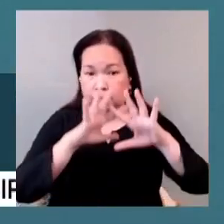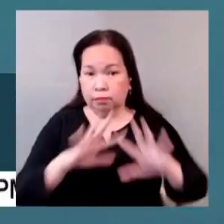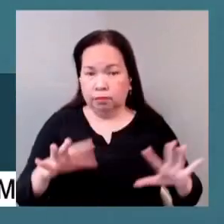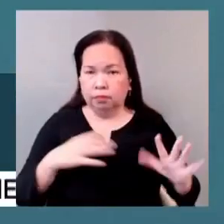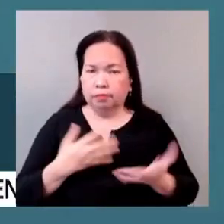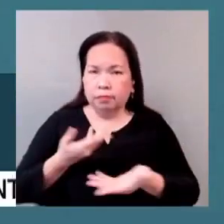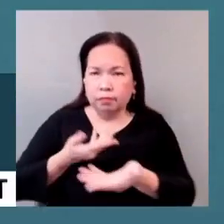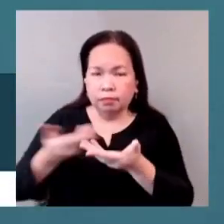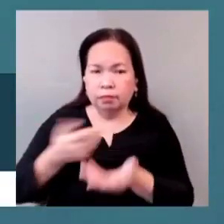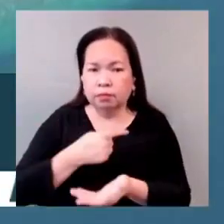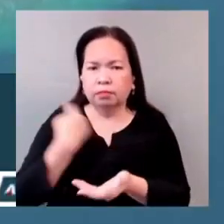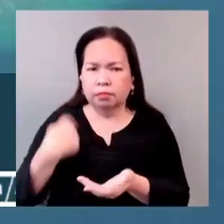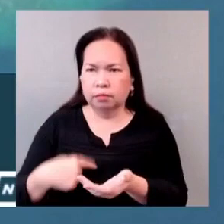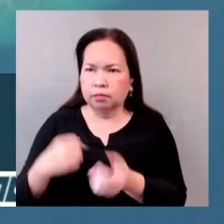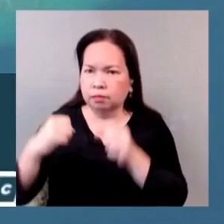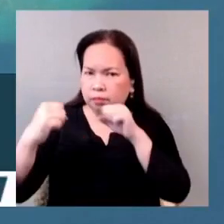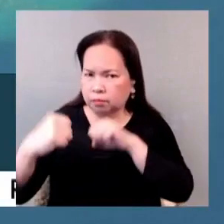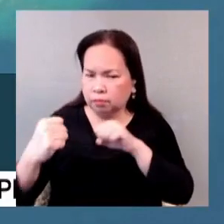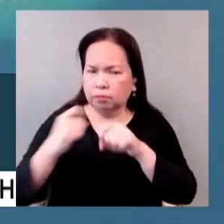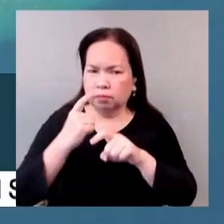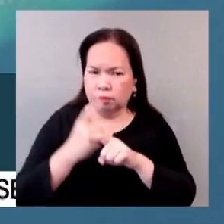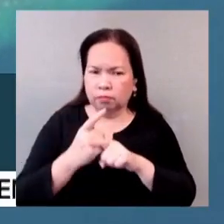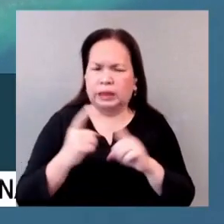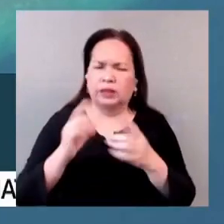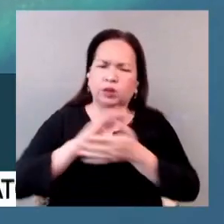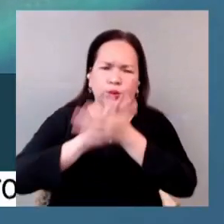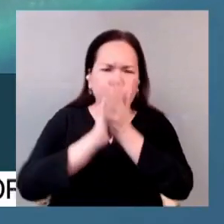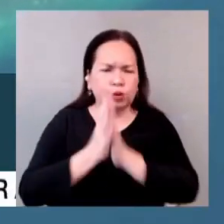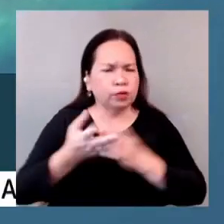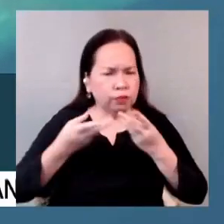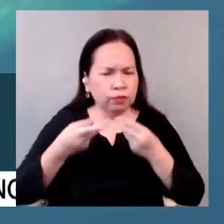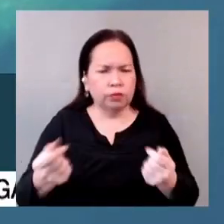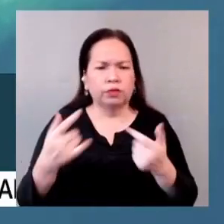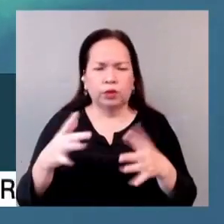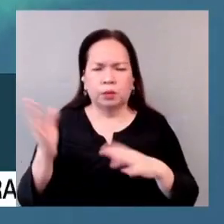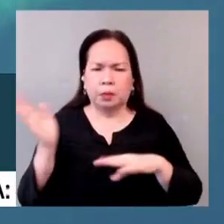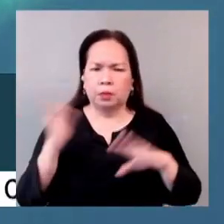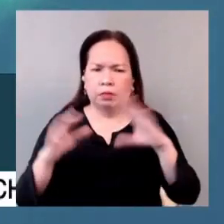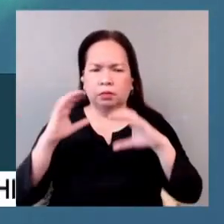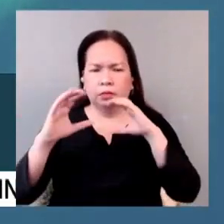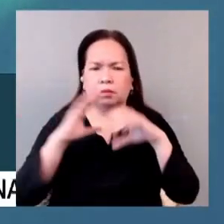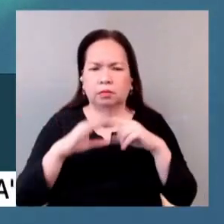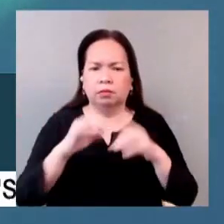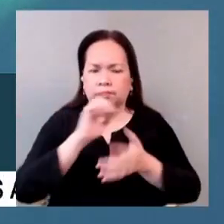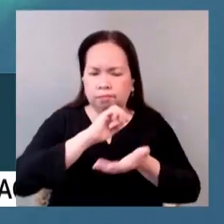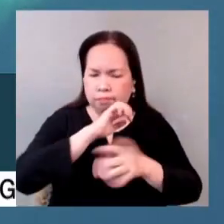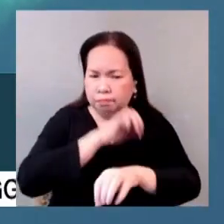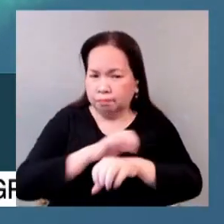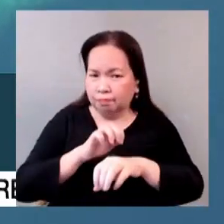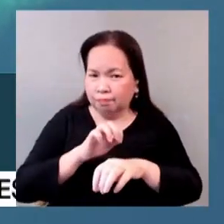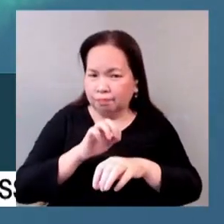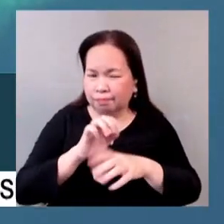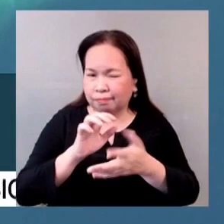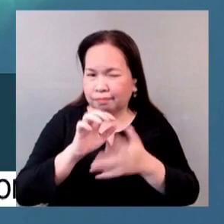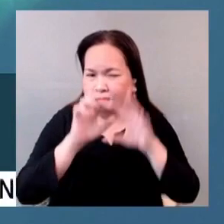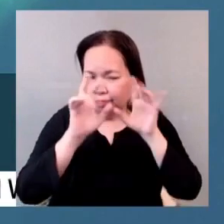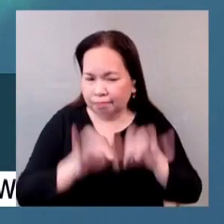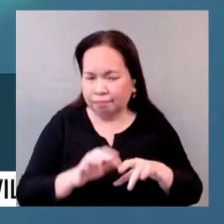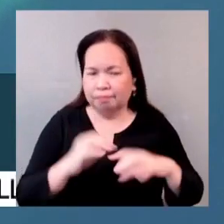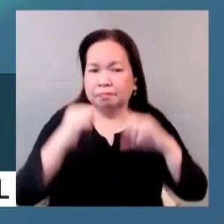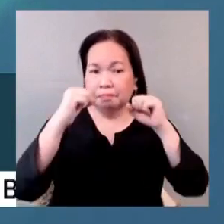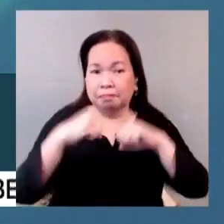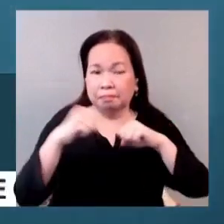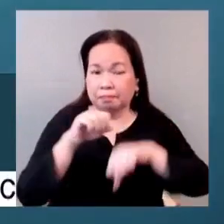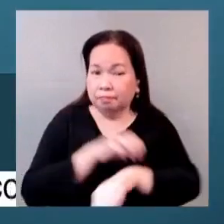that would settle maritime disputes. A draft of a framework agreement was set to be completed by 2021,